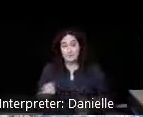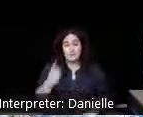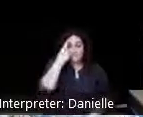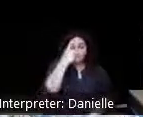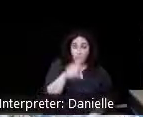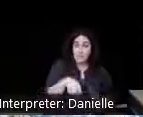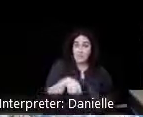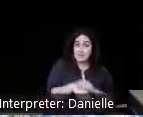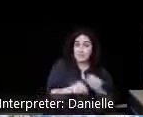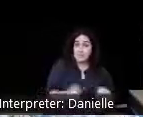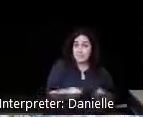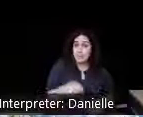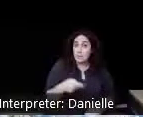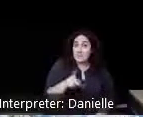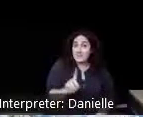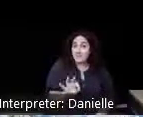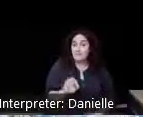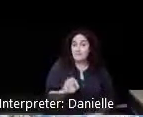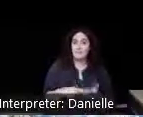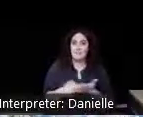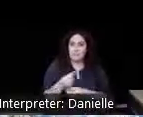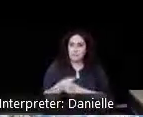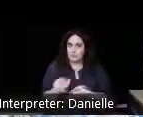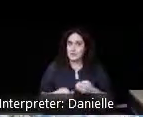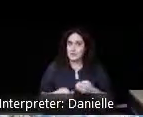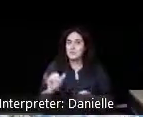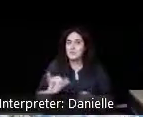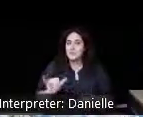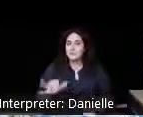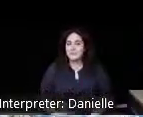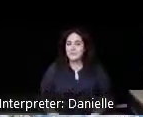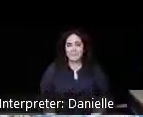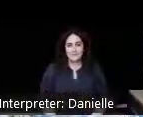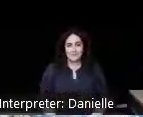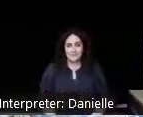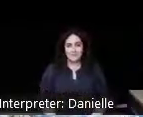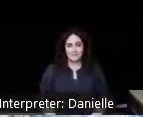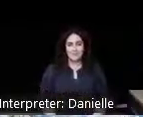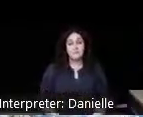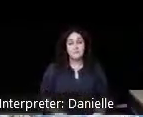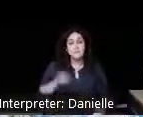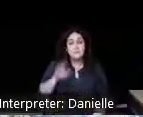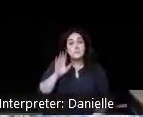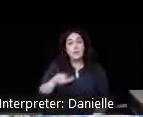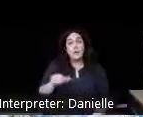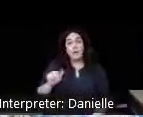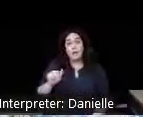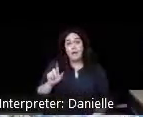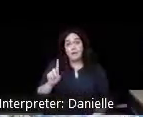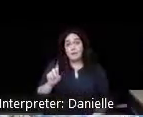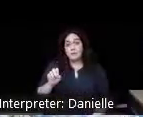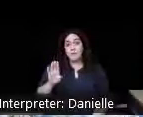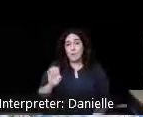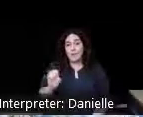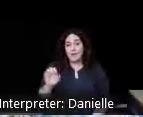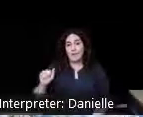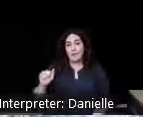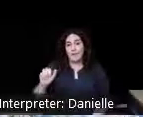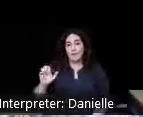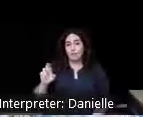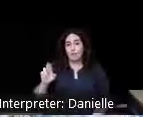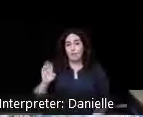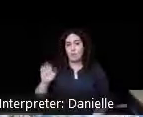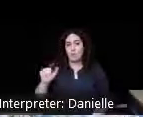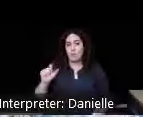can be part of the problem as well. So one example is Adobe Acrobat's accessibility features.